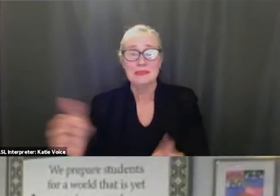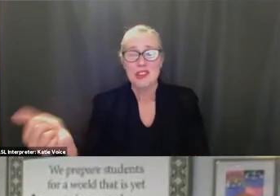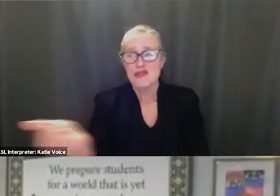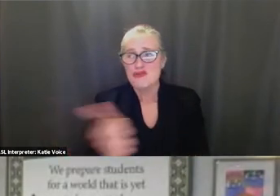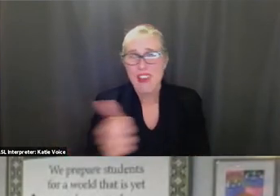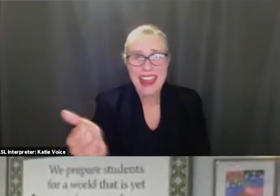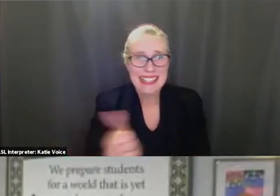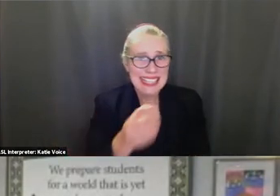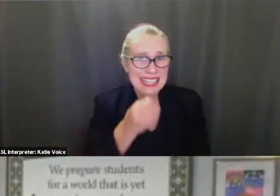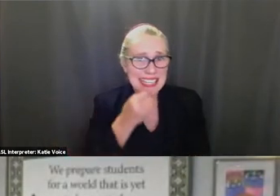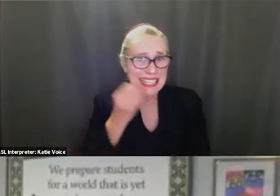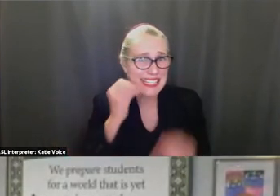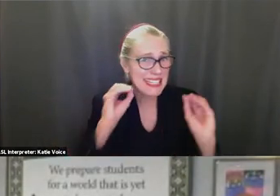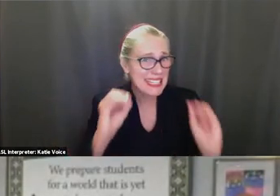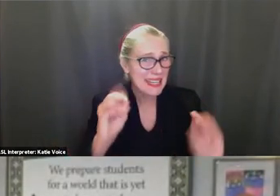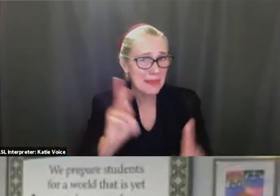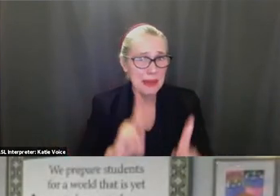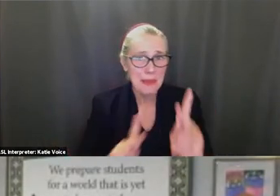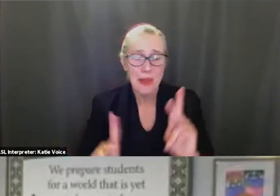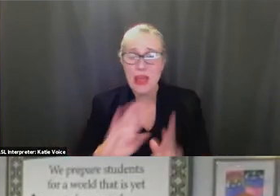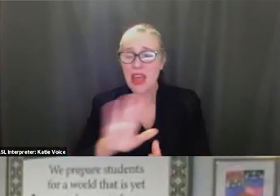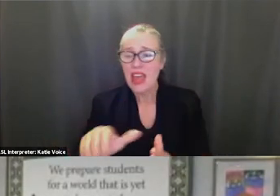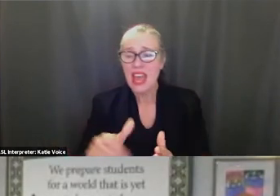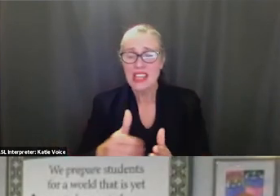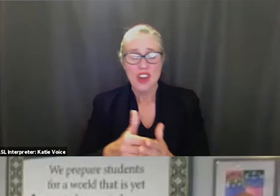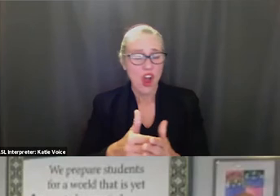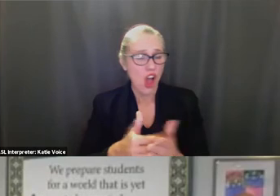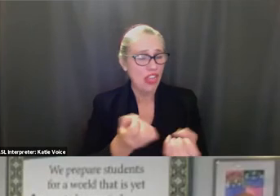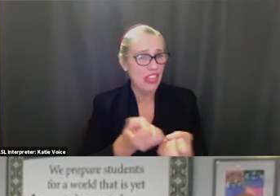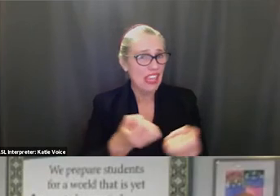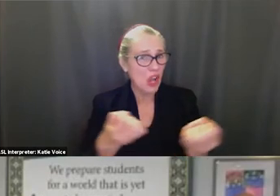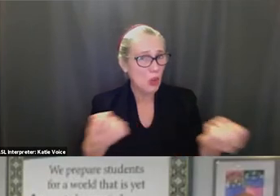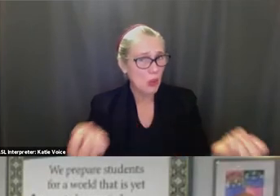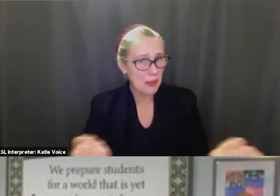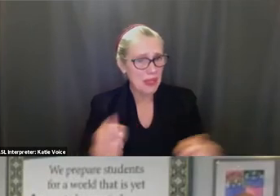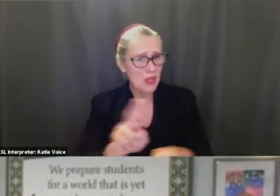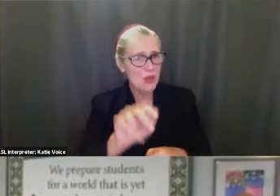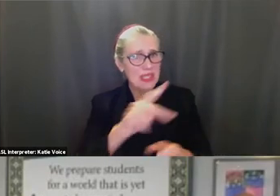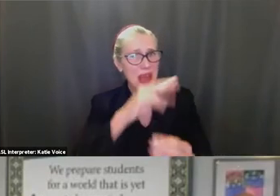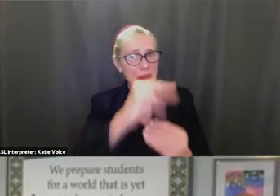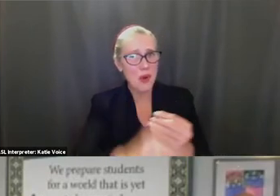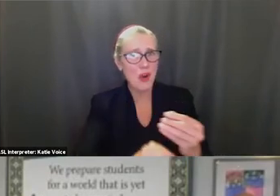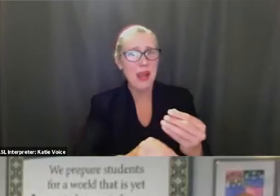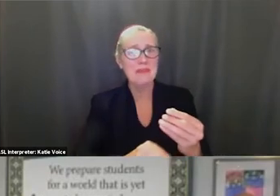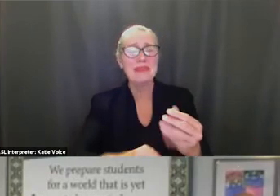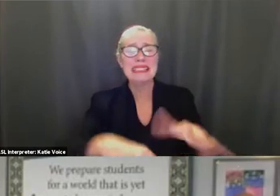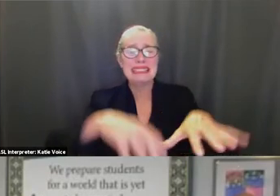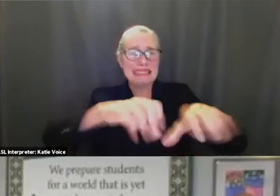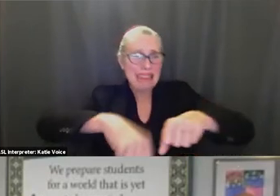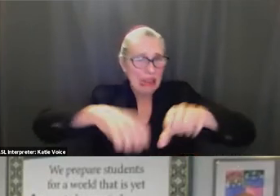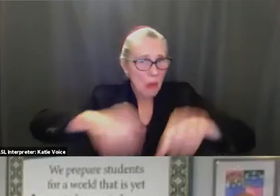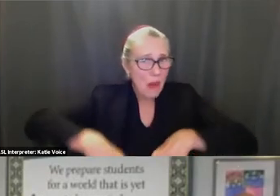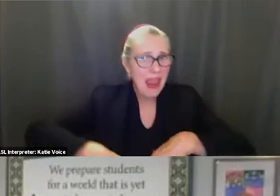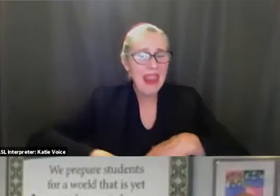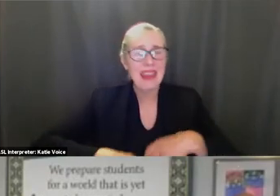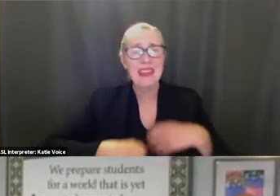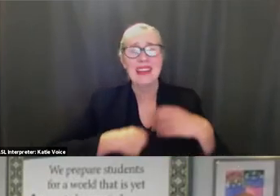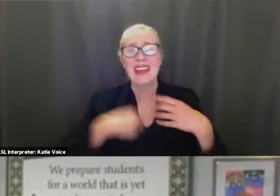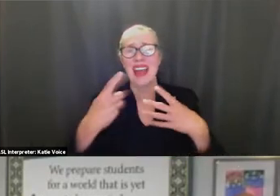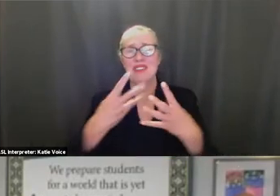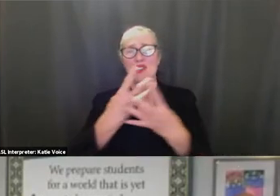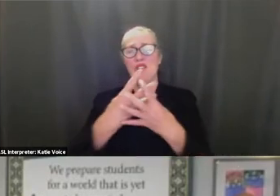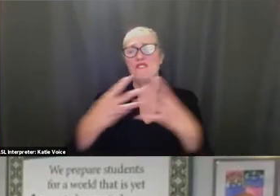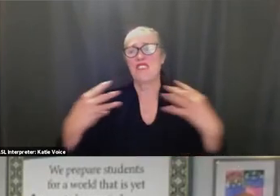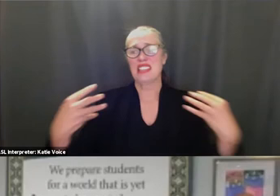taking away all the equipment of students that used that program fencing of areas so the